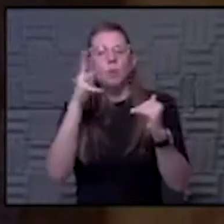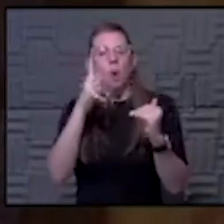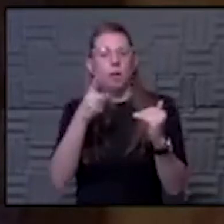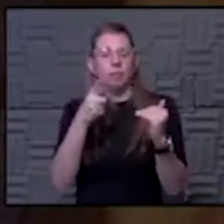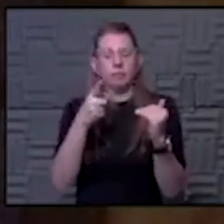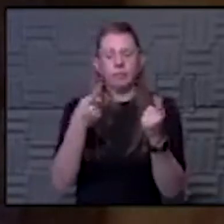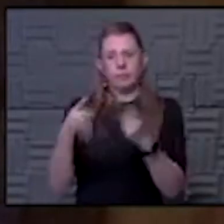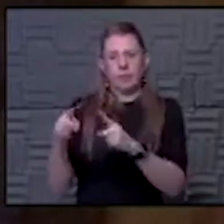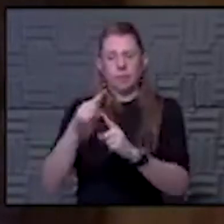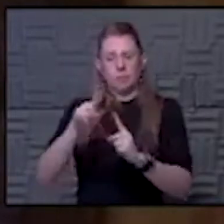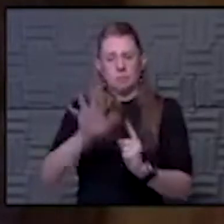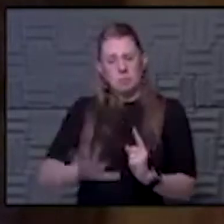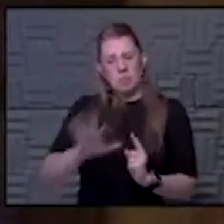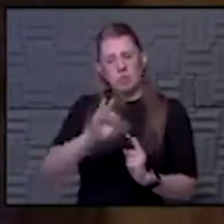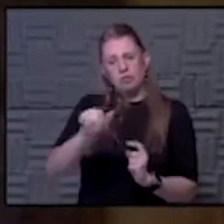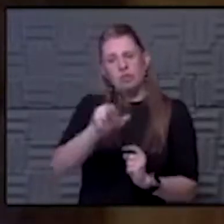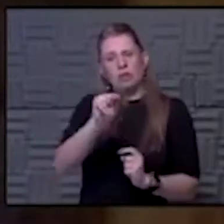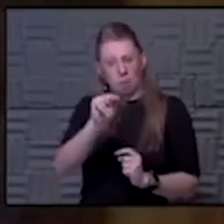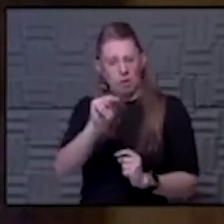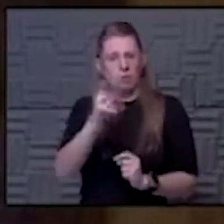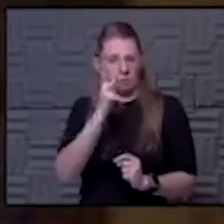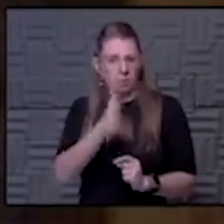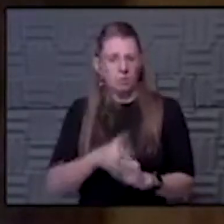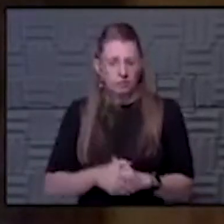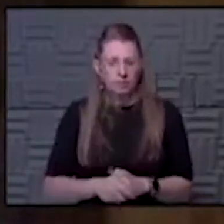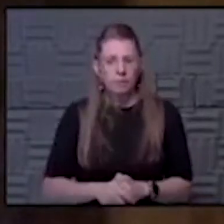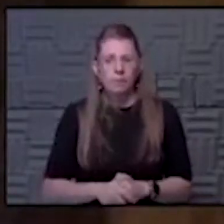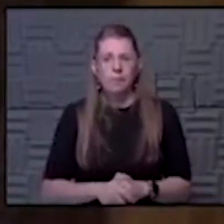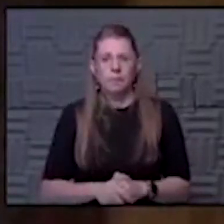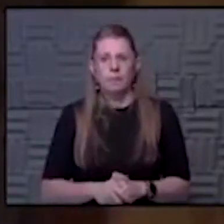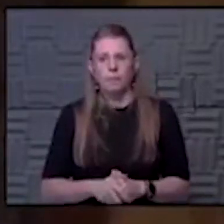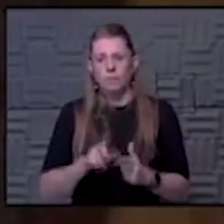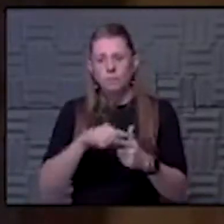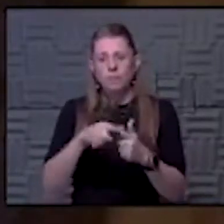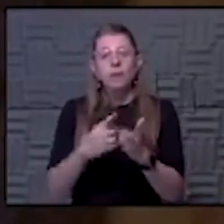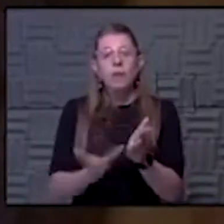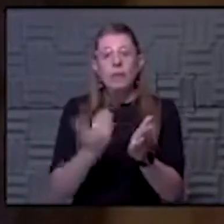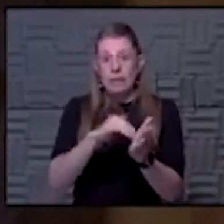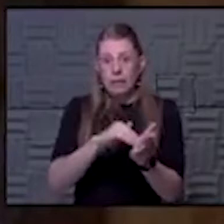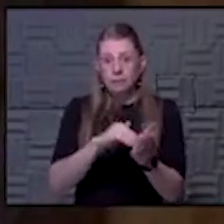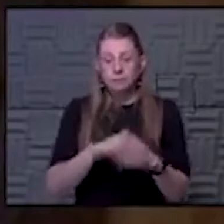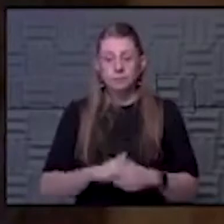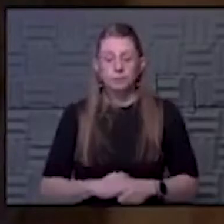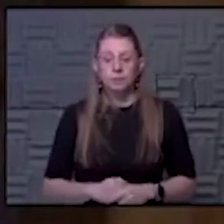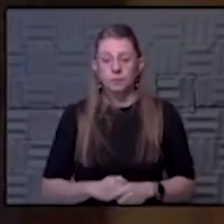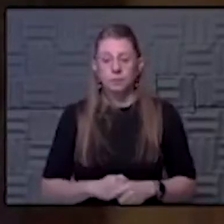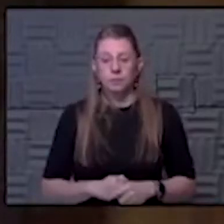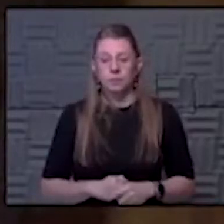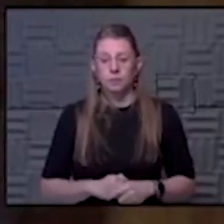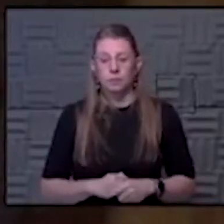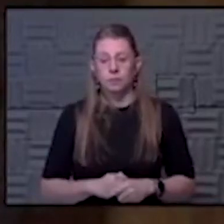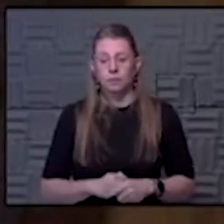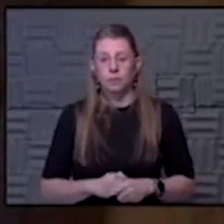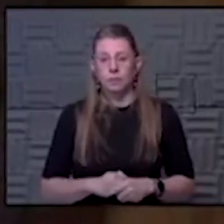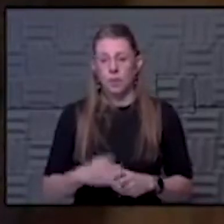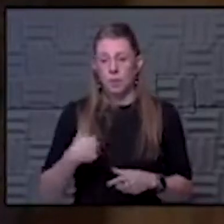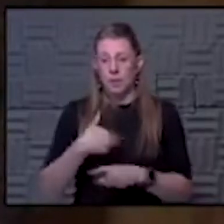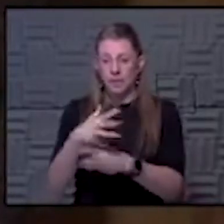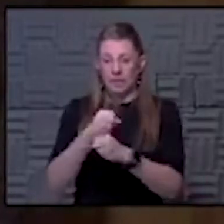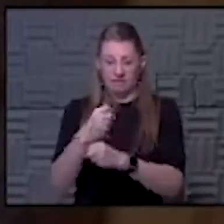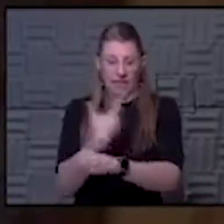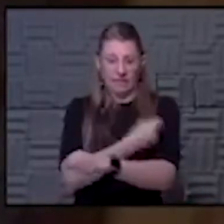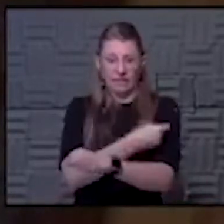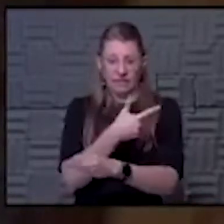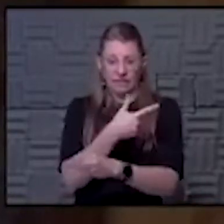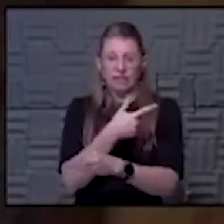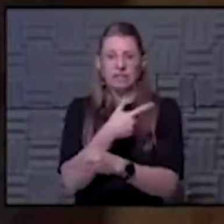in January. We'll start there, and then again, as we get the supplies, we